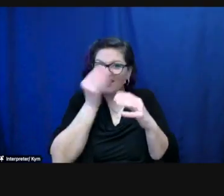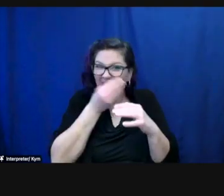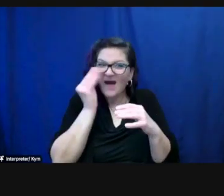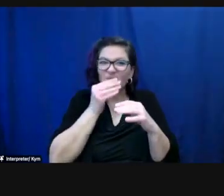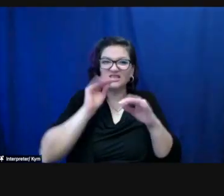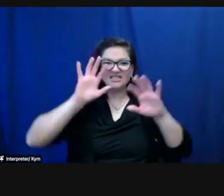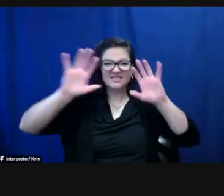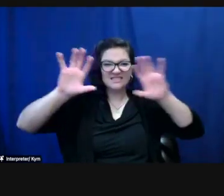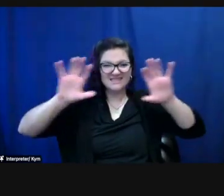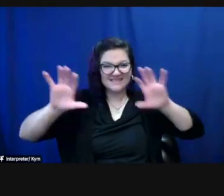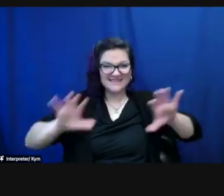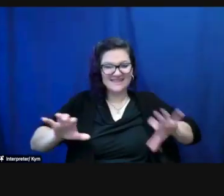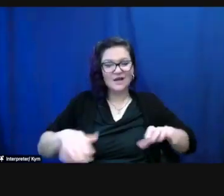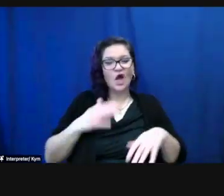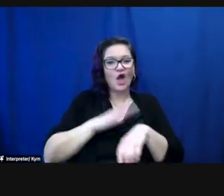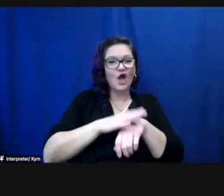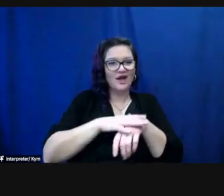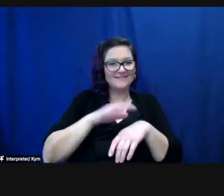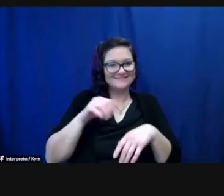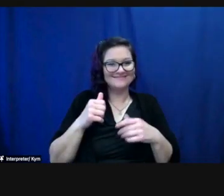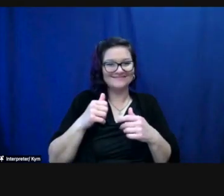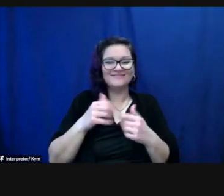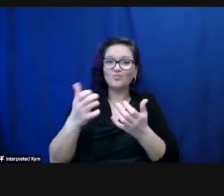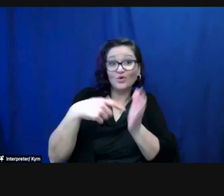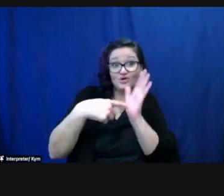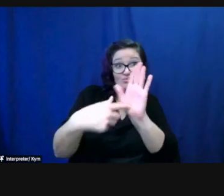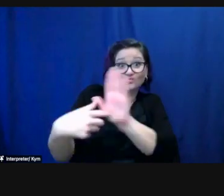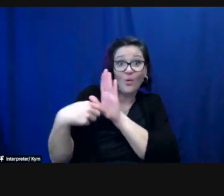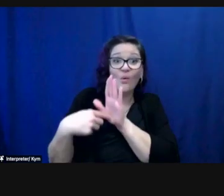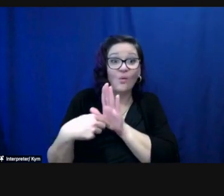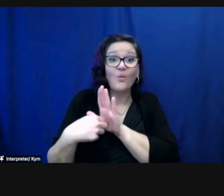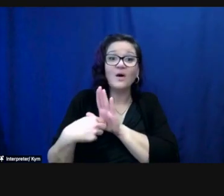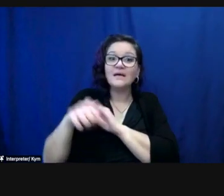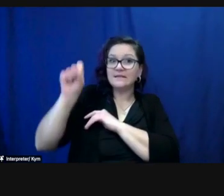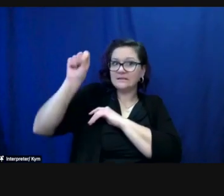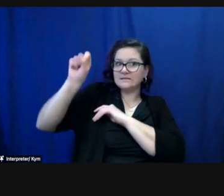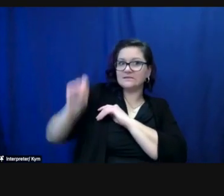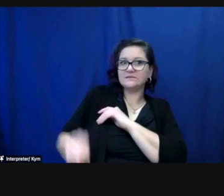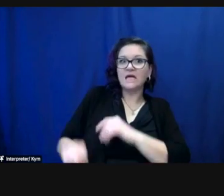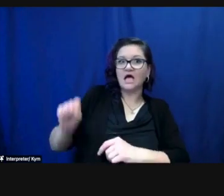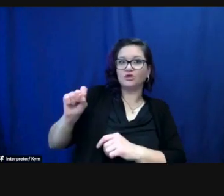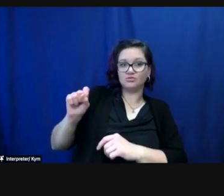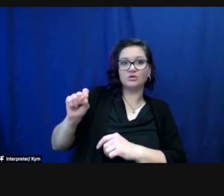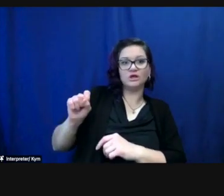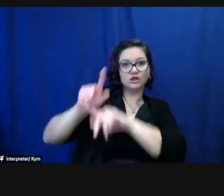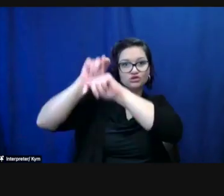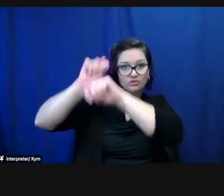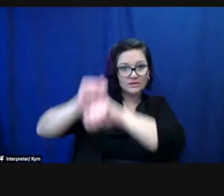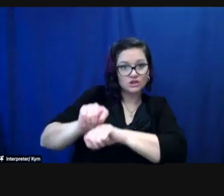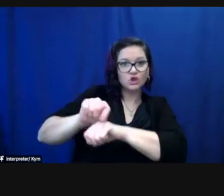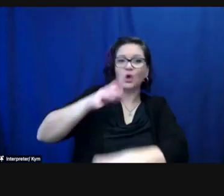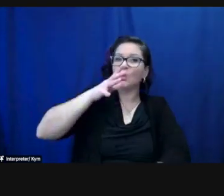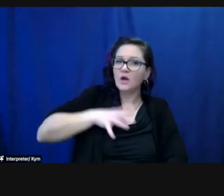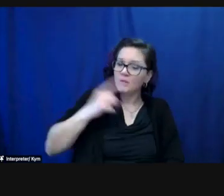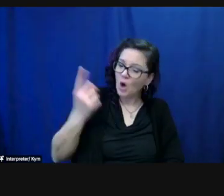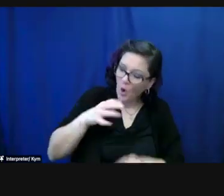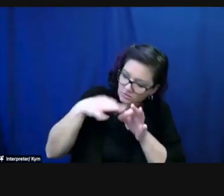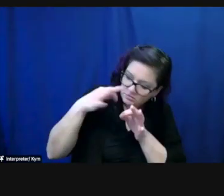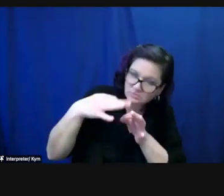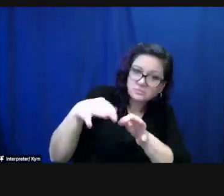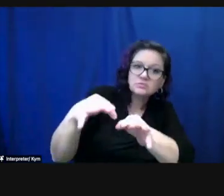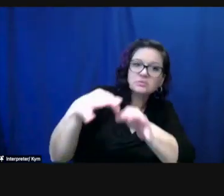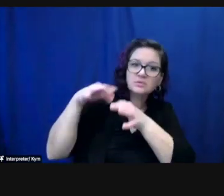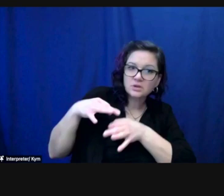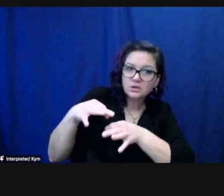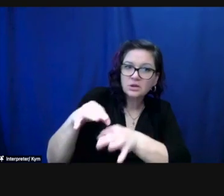flowers. So we just wanted to share this with you, that as a Southern tradition, ladies always were sewing quilts and